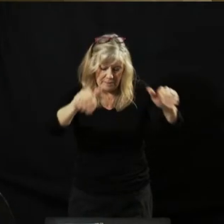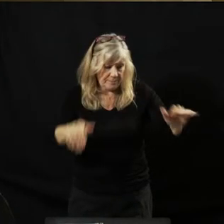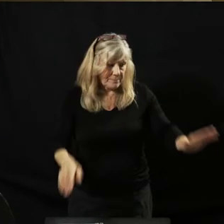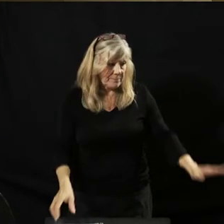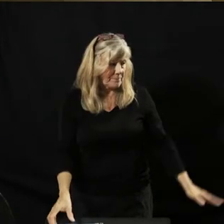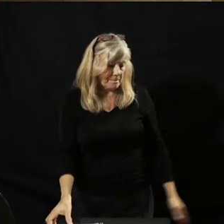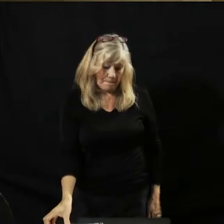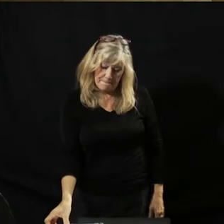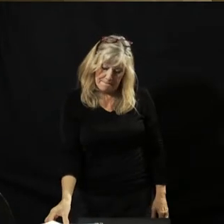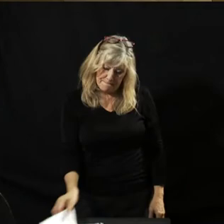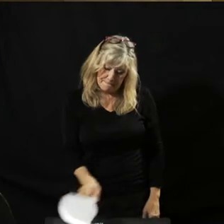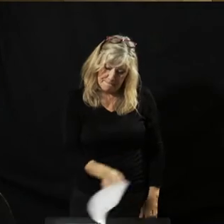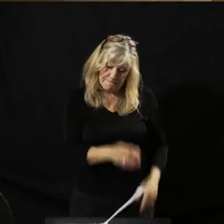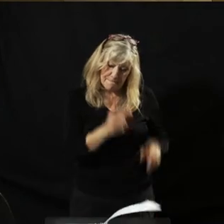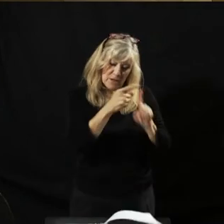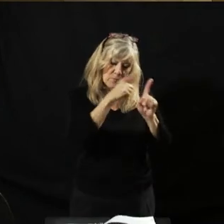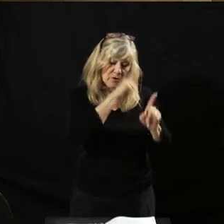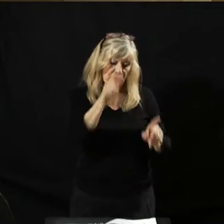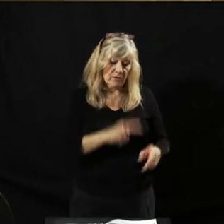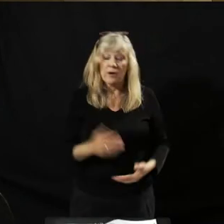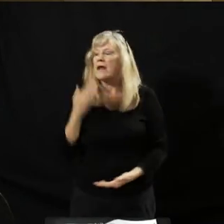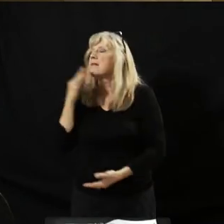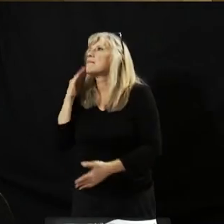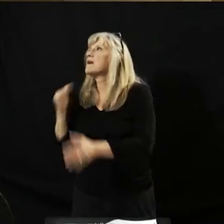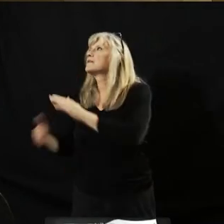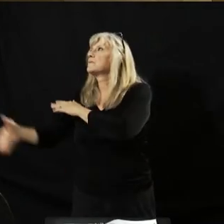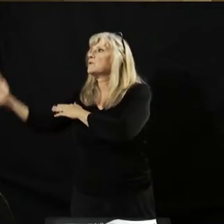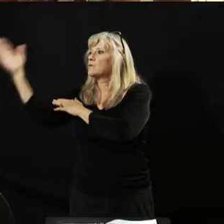The word of the Lord. Thanks be to God.